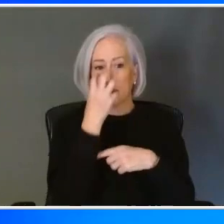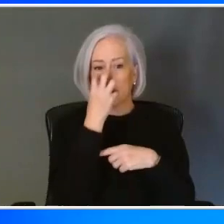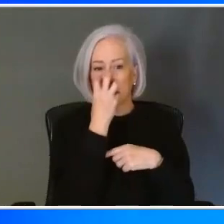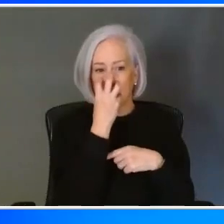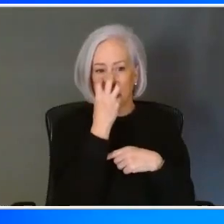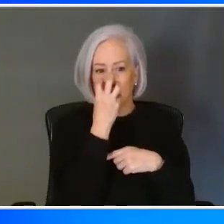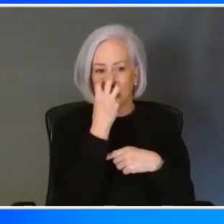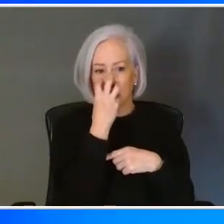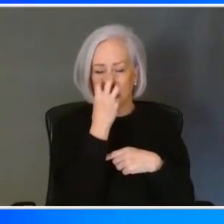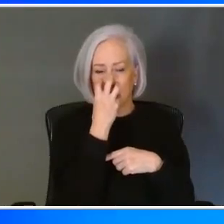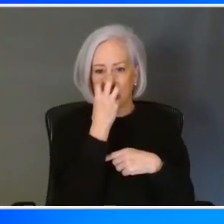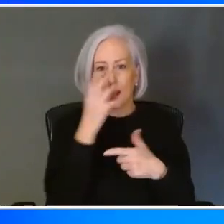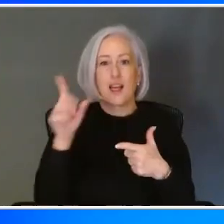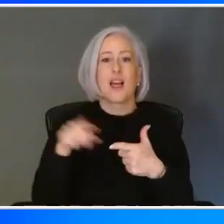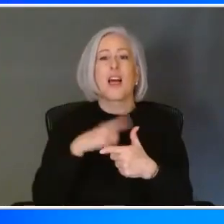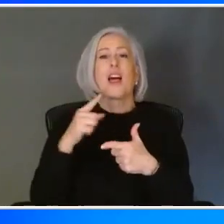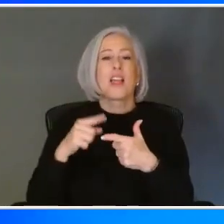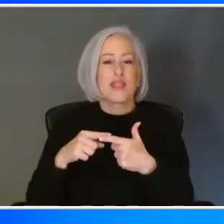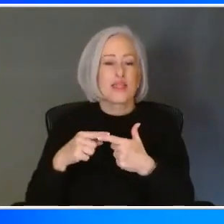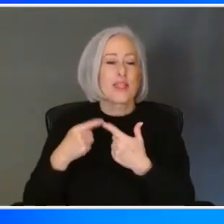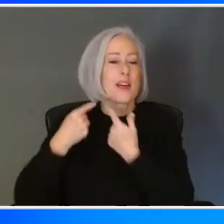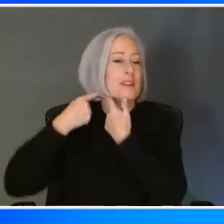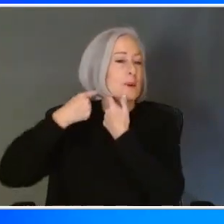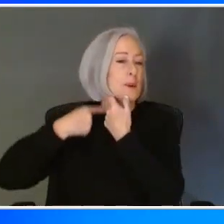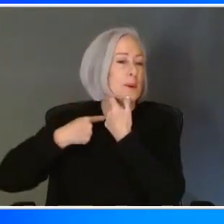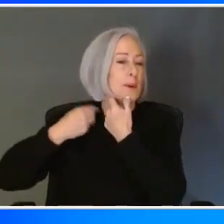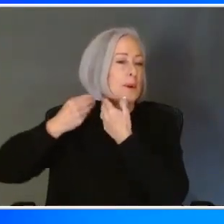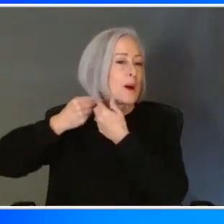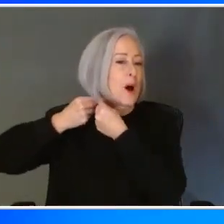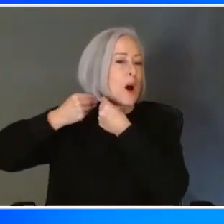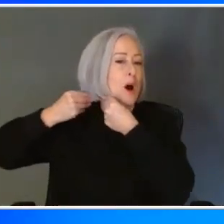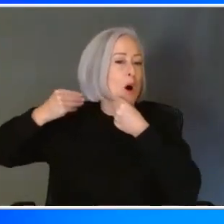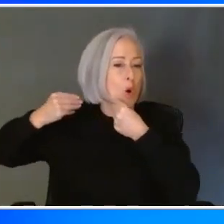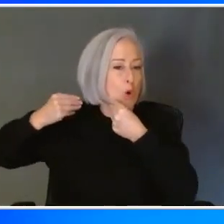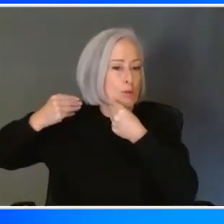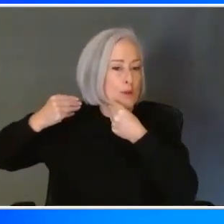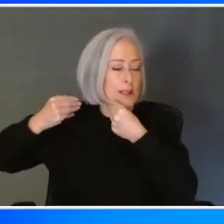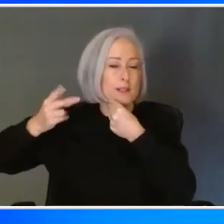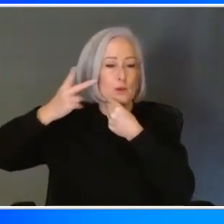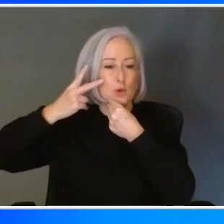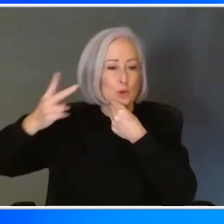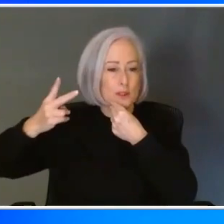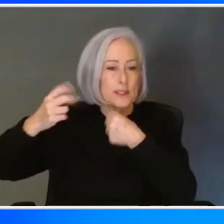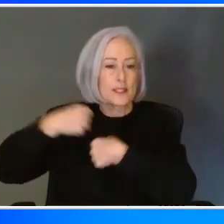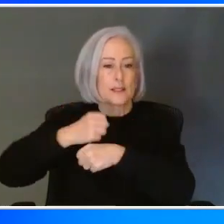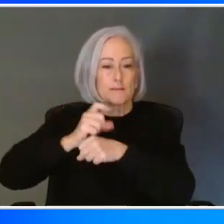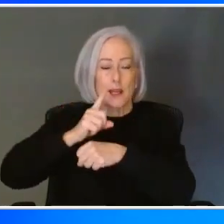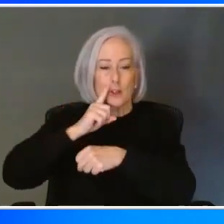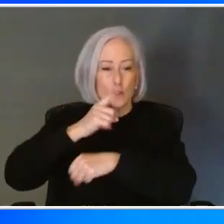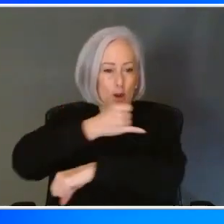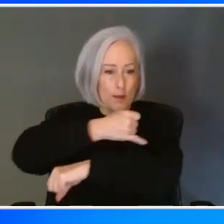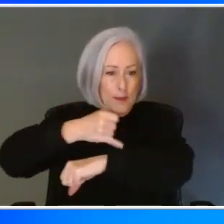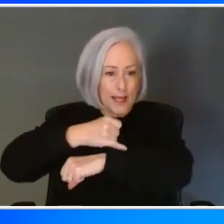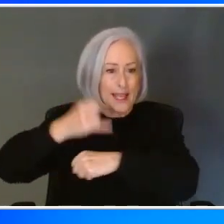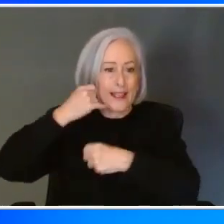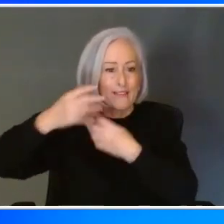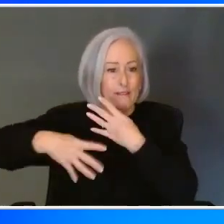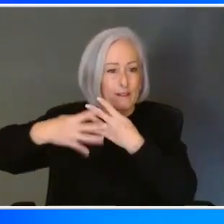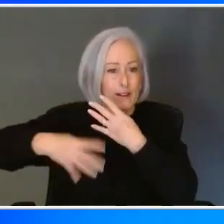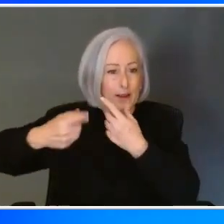to expose the vessels in case there was tremendous bleeding, and then after that we worked to take the device out. So it was probably by around